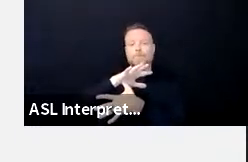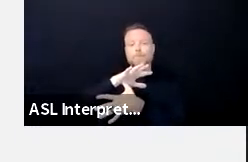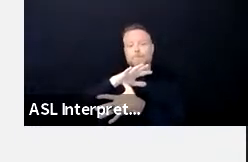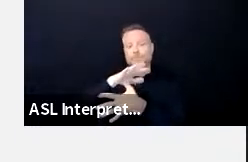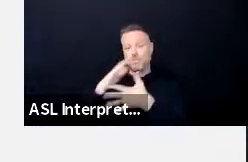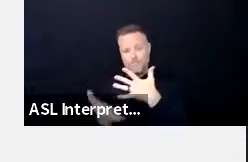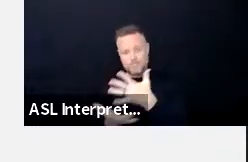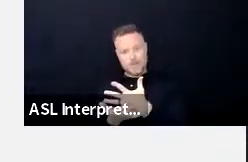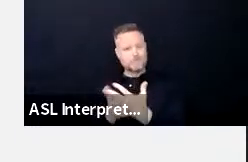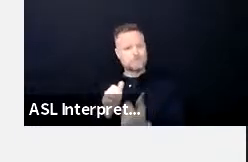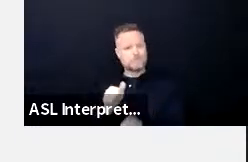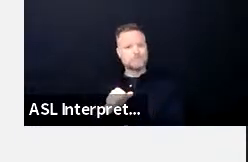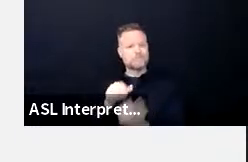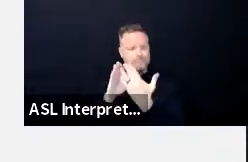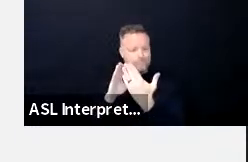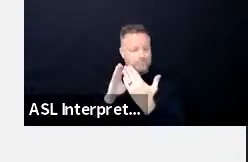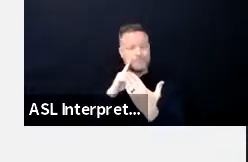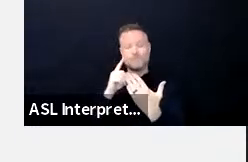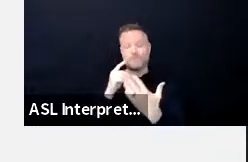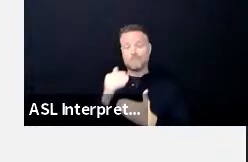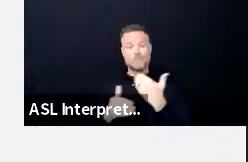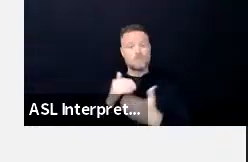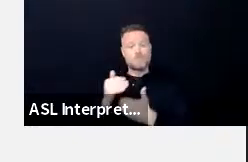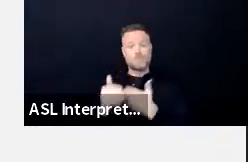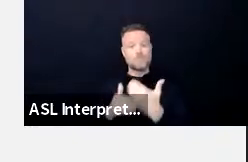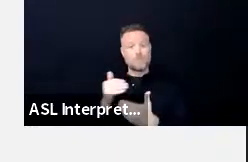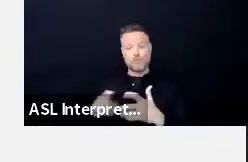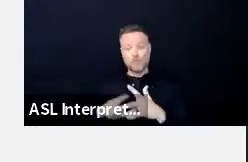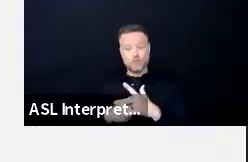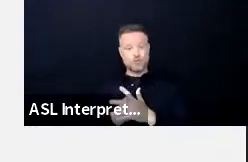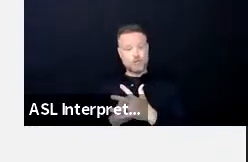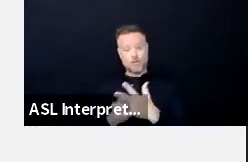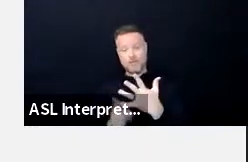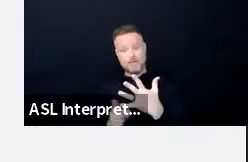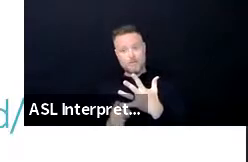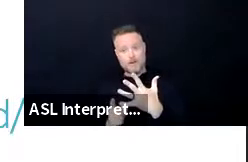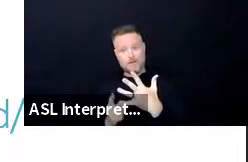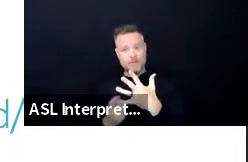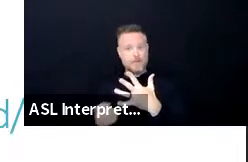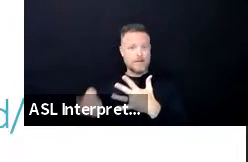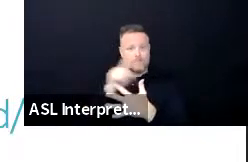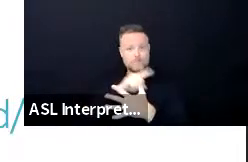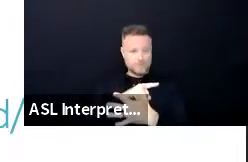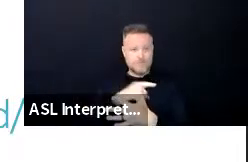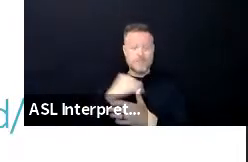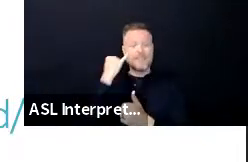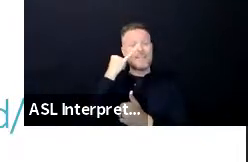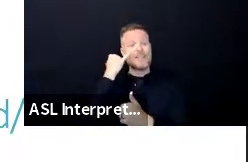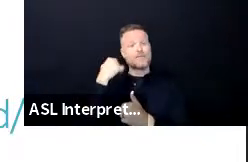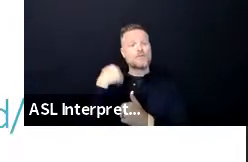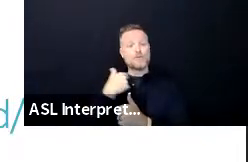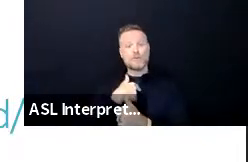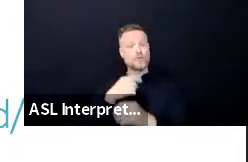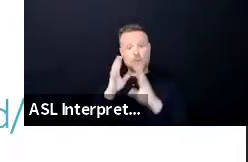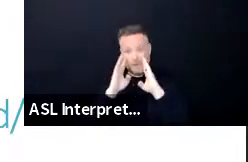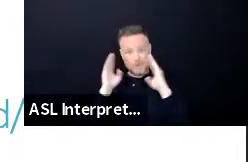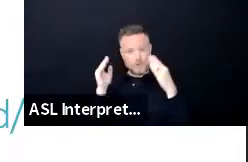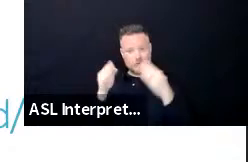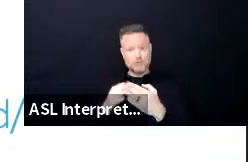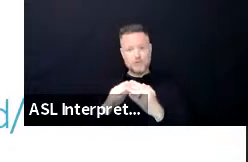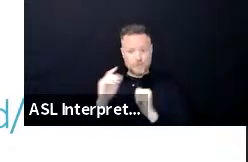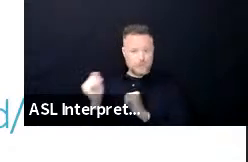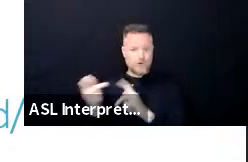bottom approach. That progress is made when we center those voices of color